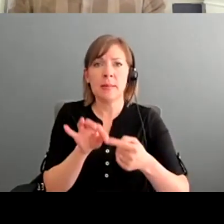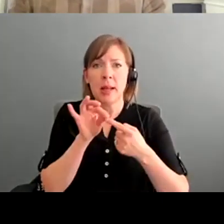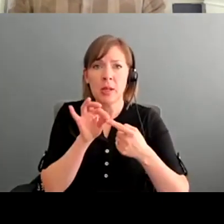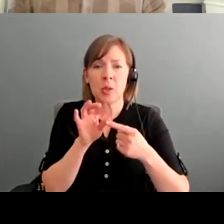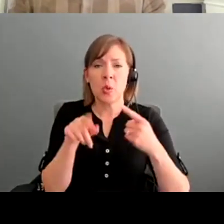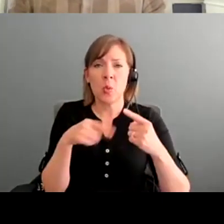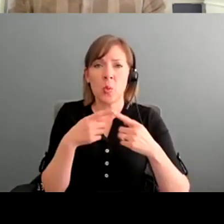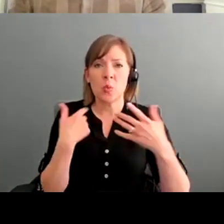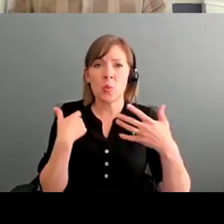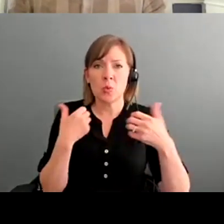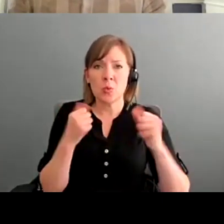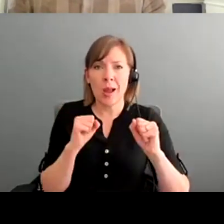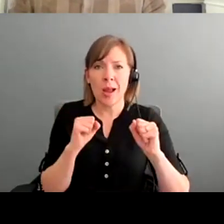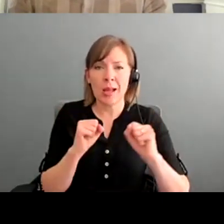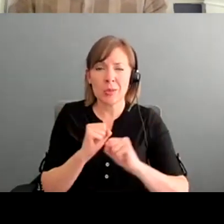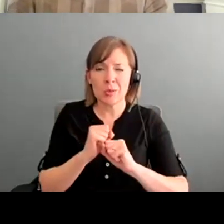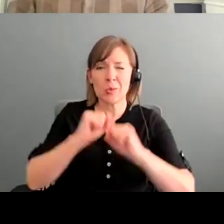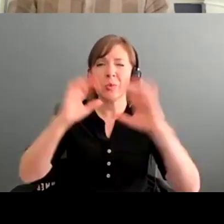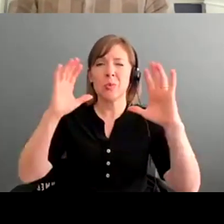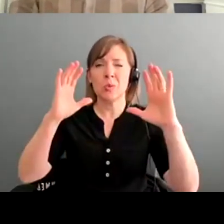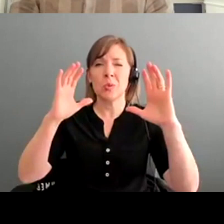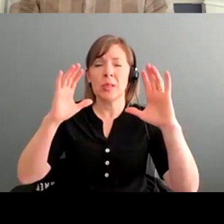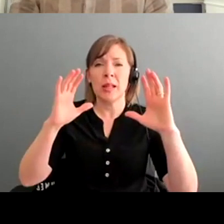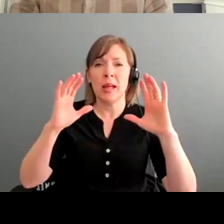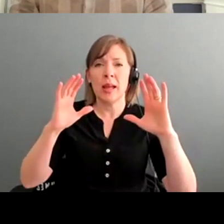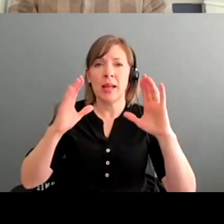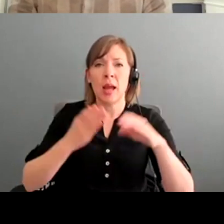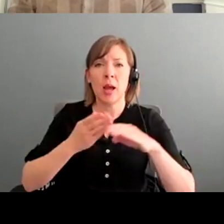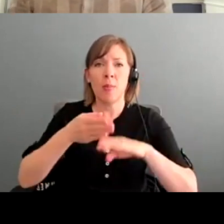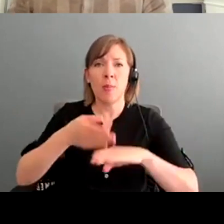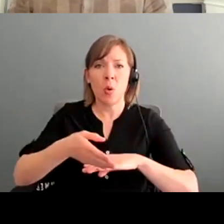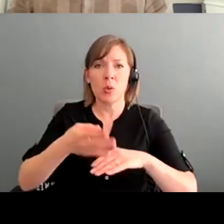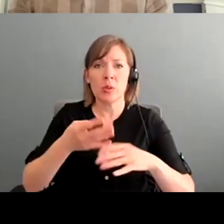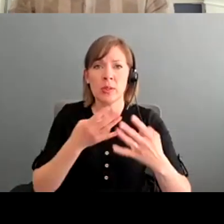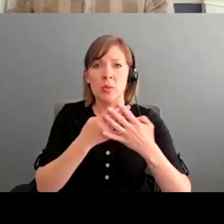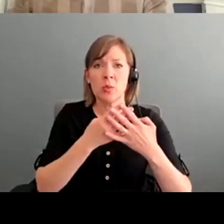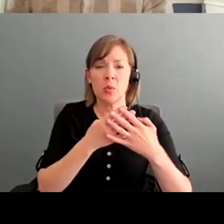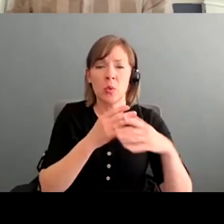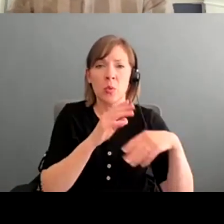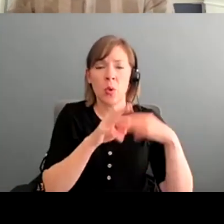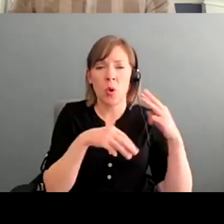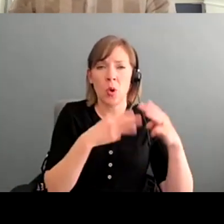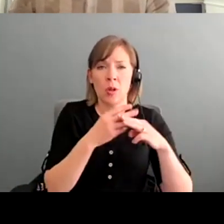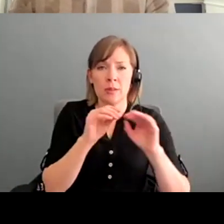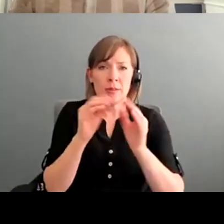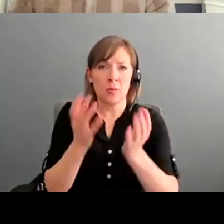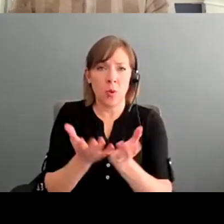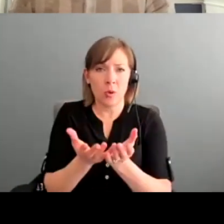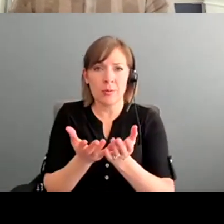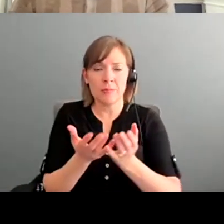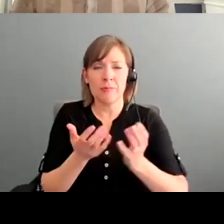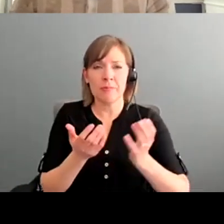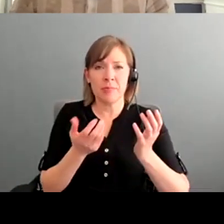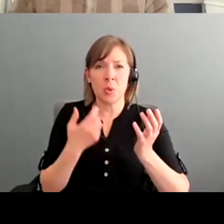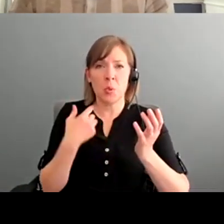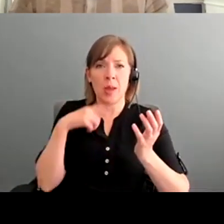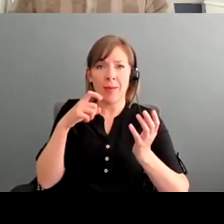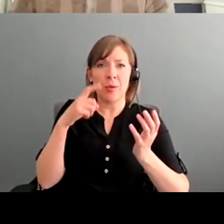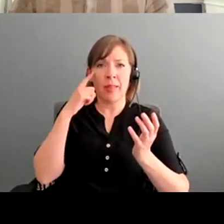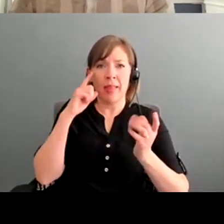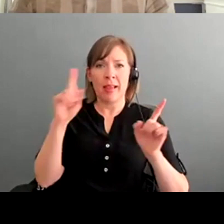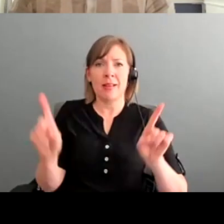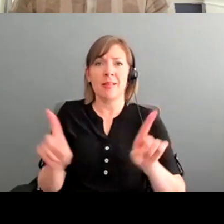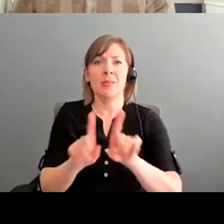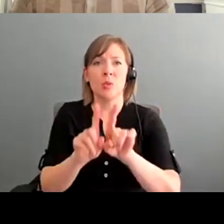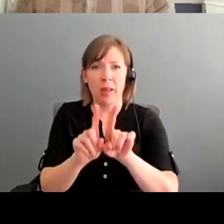especially when we're trying to envision sort of a post-carceral world, we have to think both of them